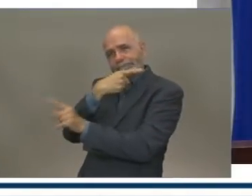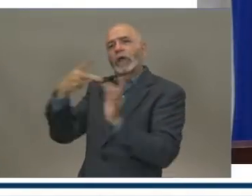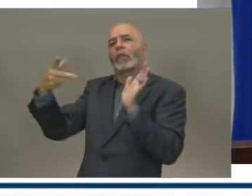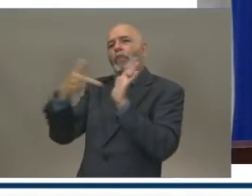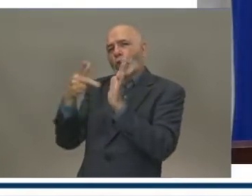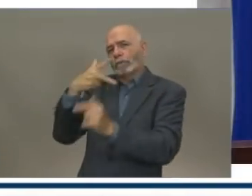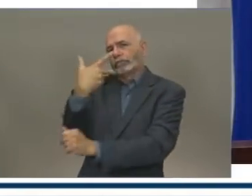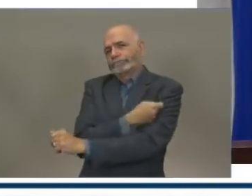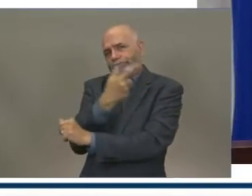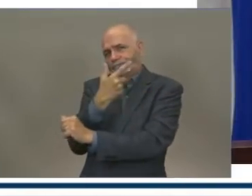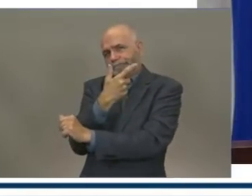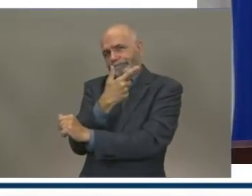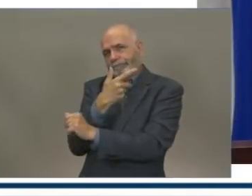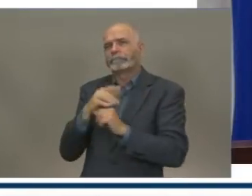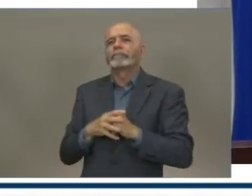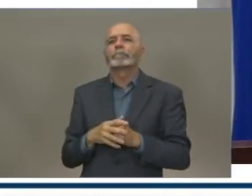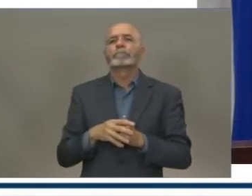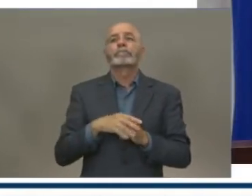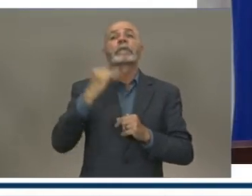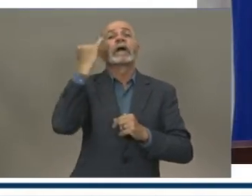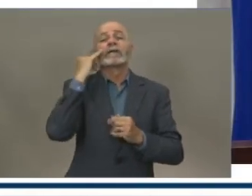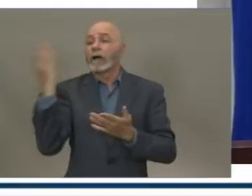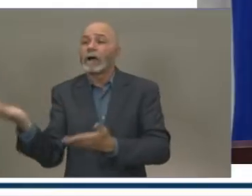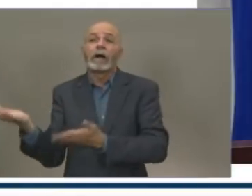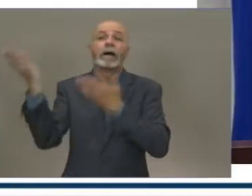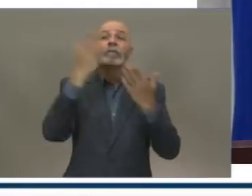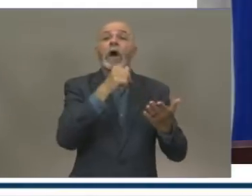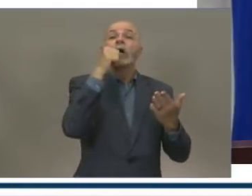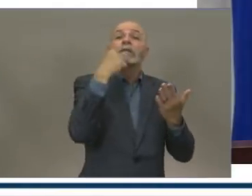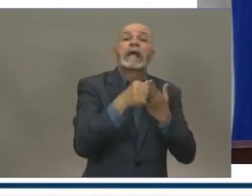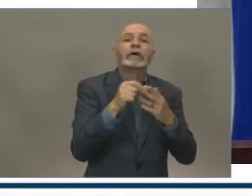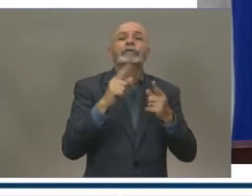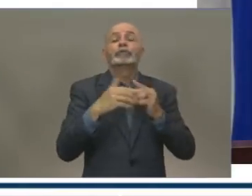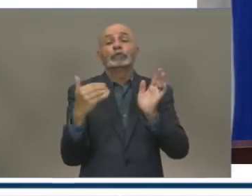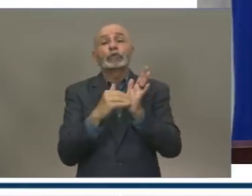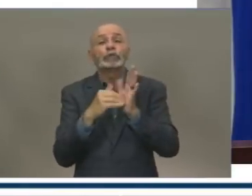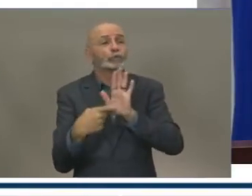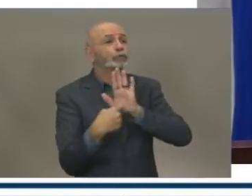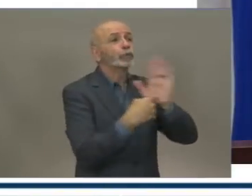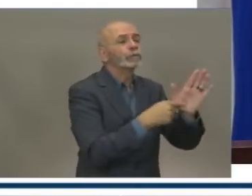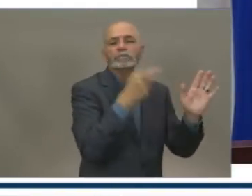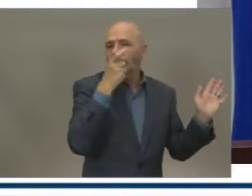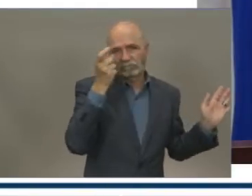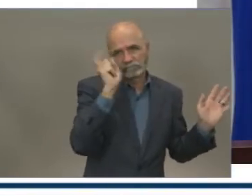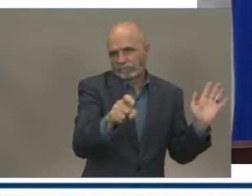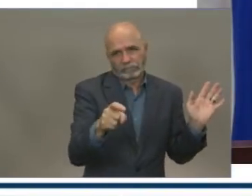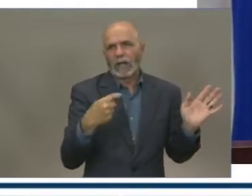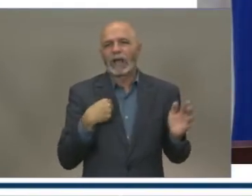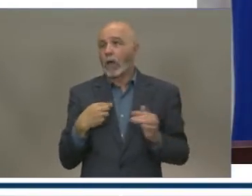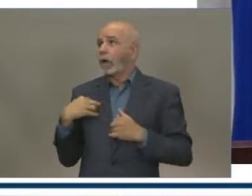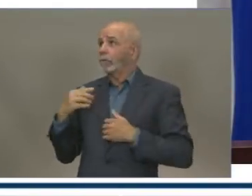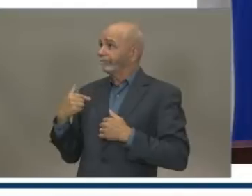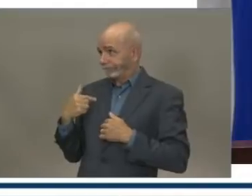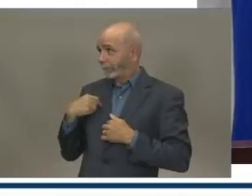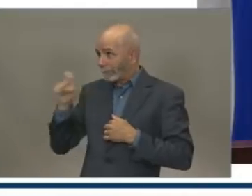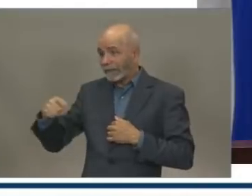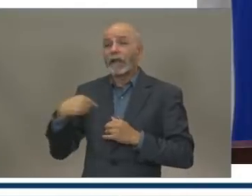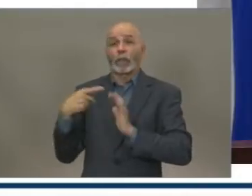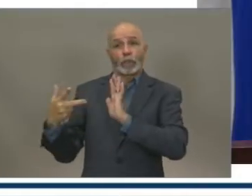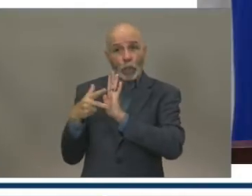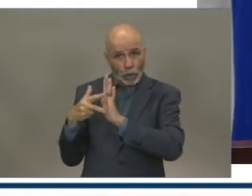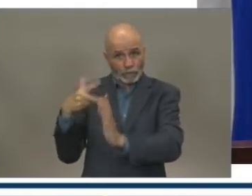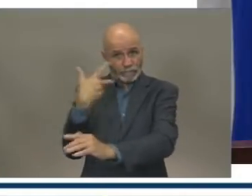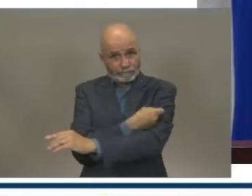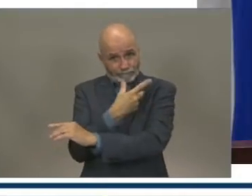do not need to bring a letter from your doctor or nurse practitioner saying that you are eligible. So please, if all you're looking for